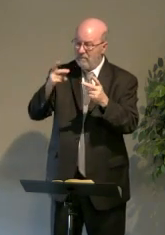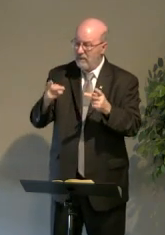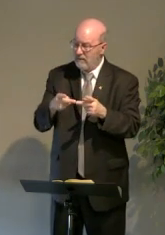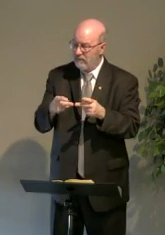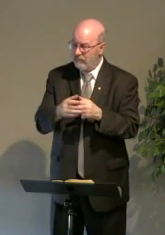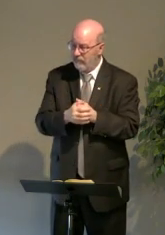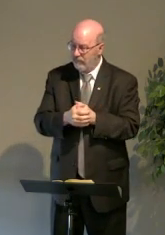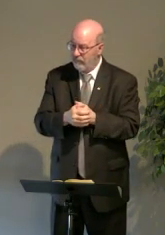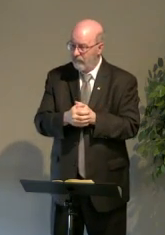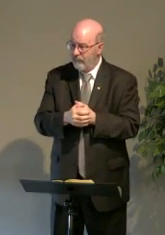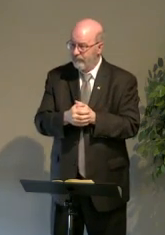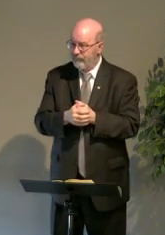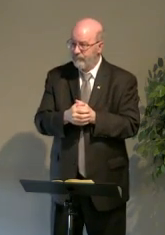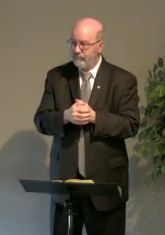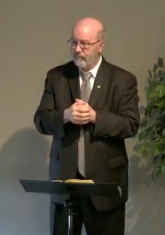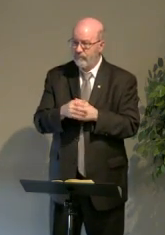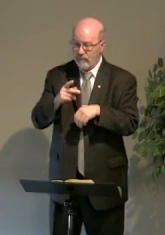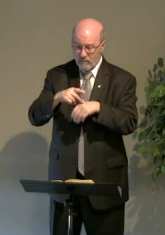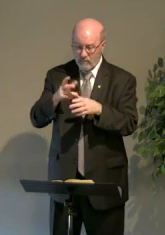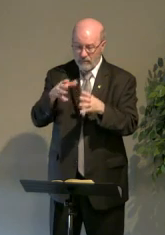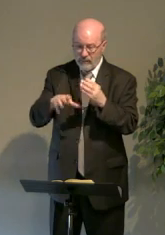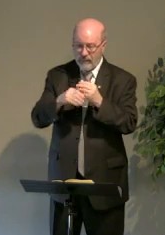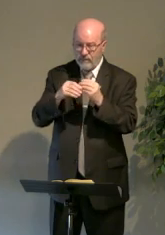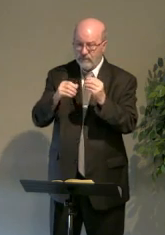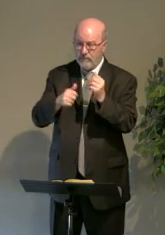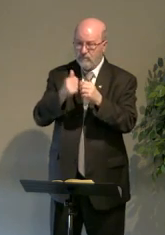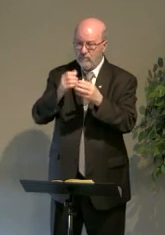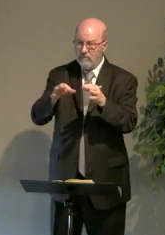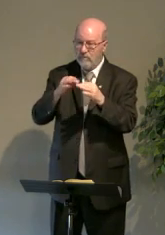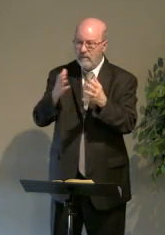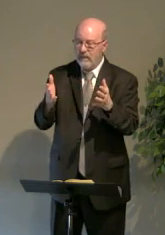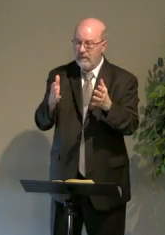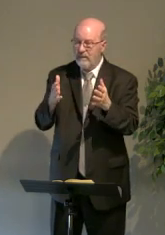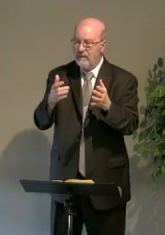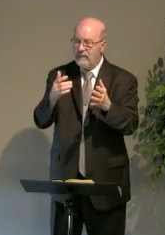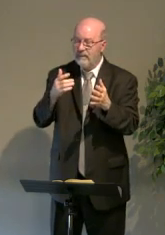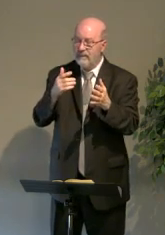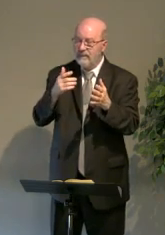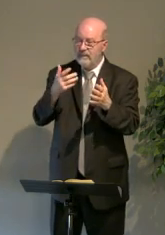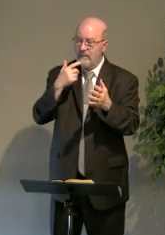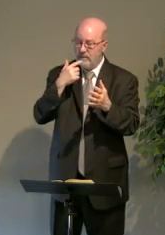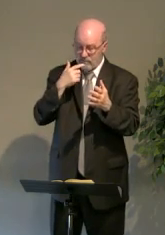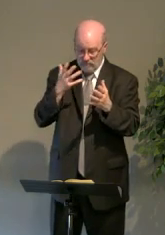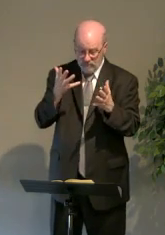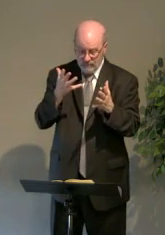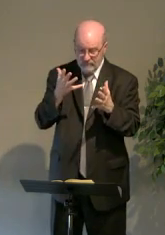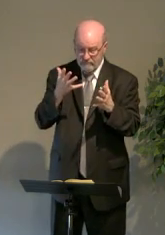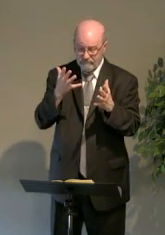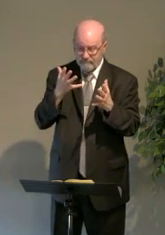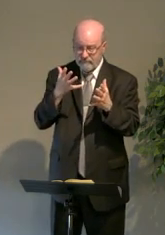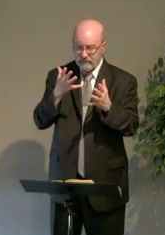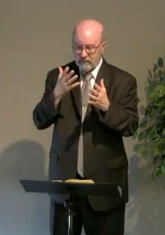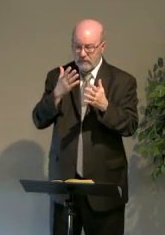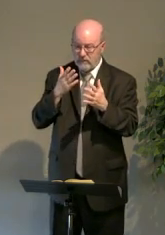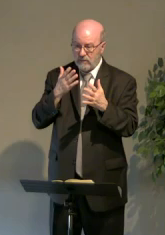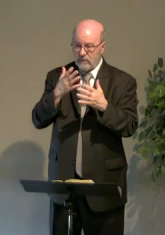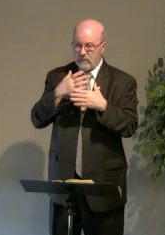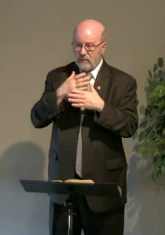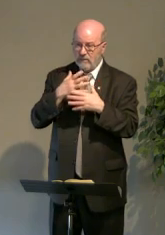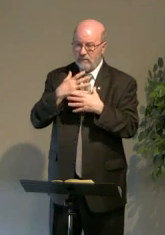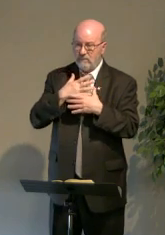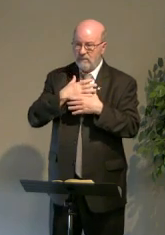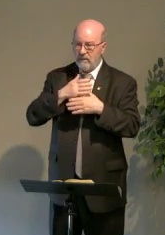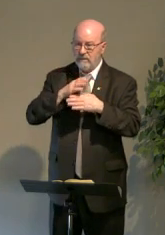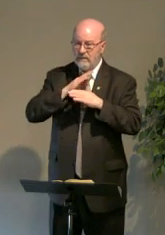places. Then Paul adds this crucial piece of information. It's essentially indulging the desires of